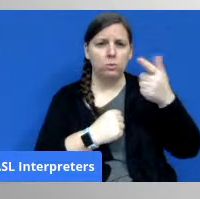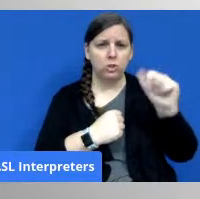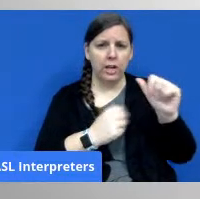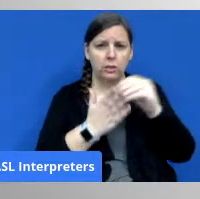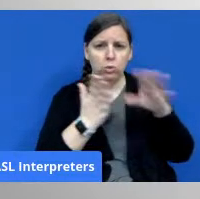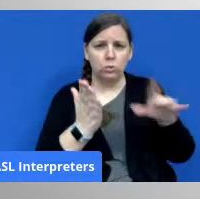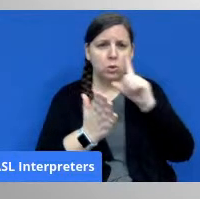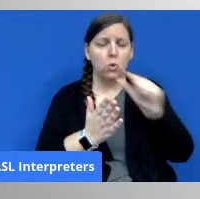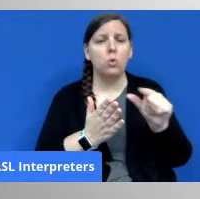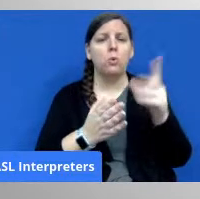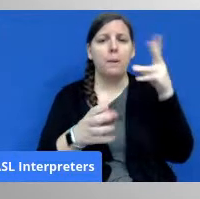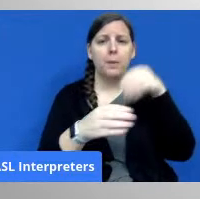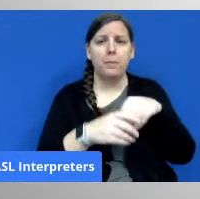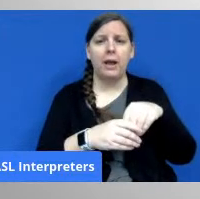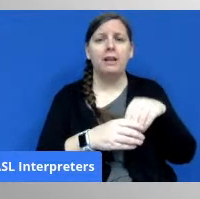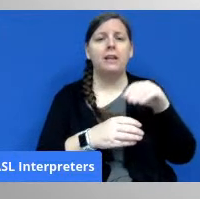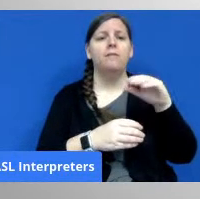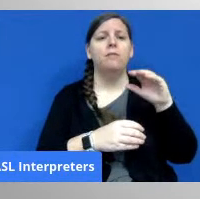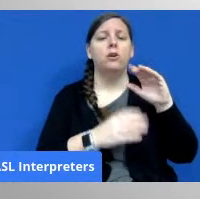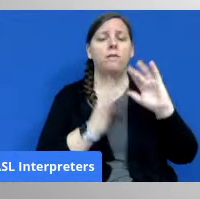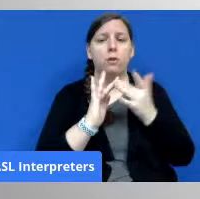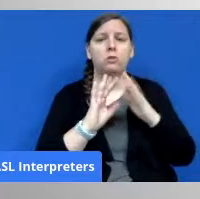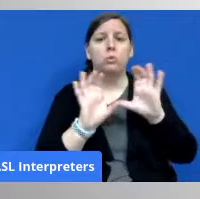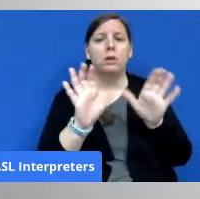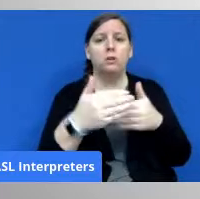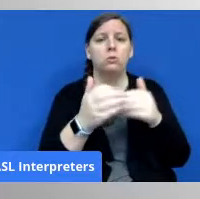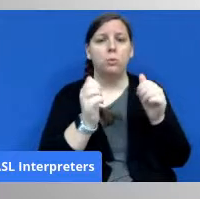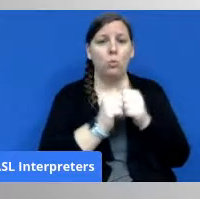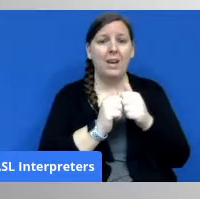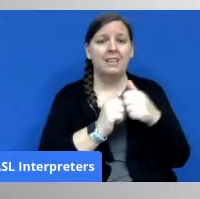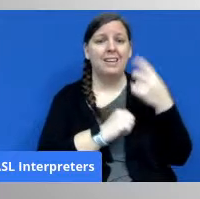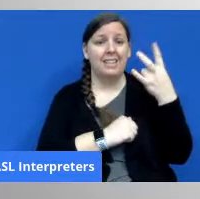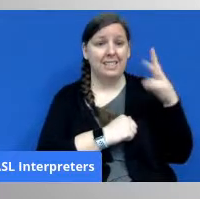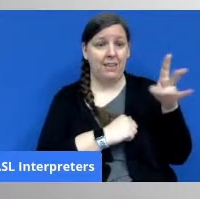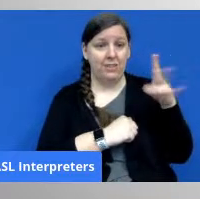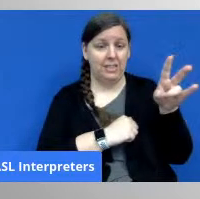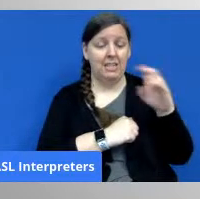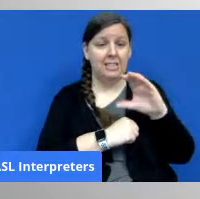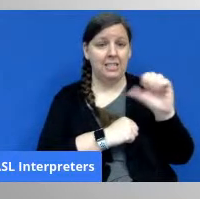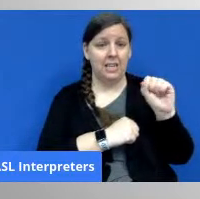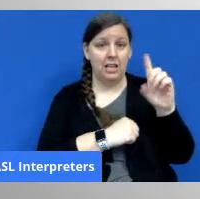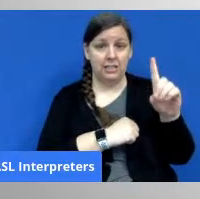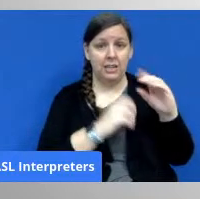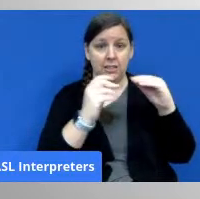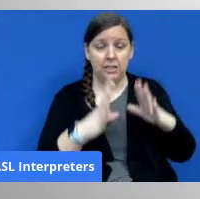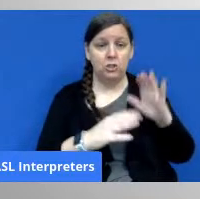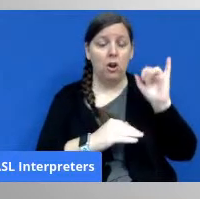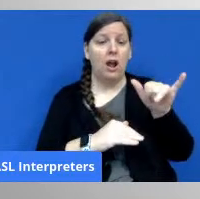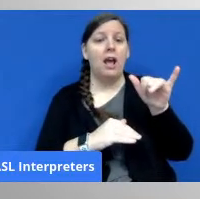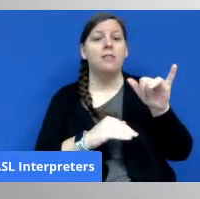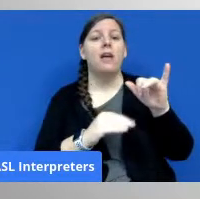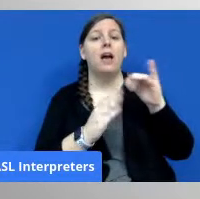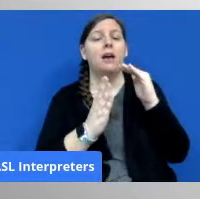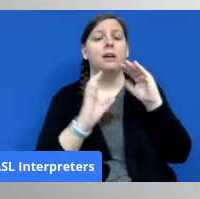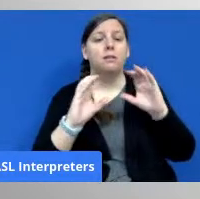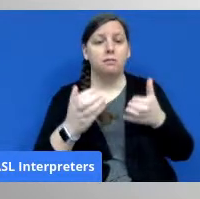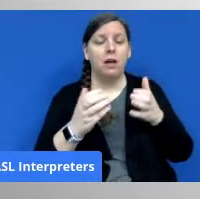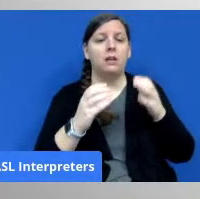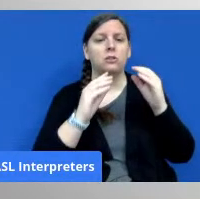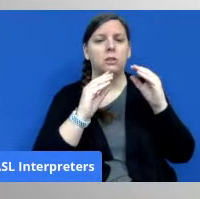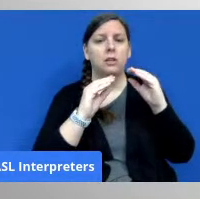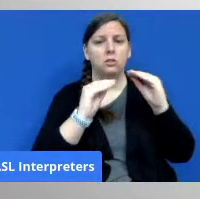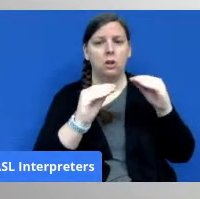virtual classrooms with 17 of our CCSD teachers. That course is taught by Jason Peak, who's in